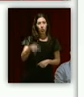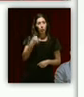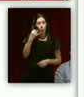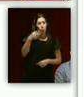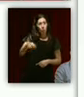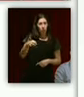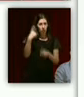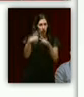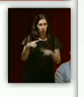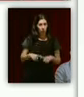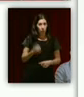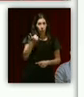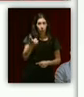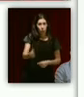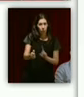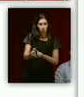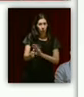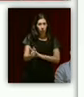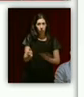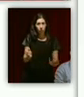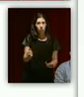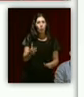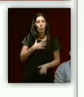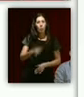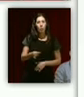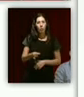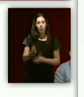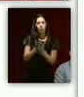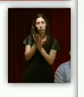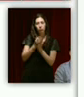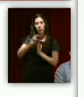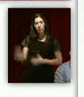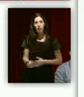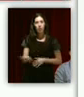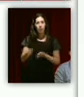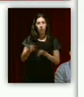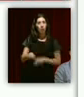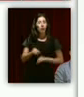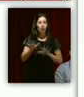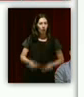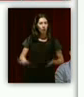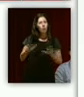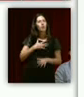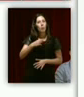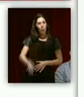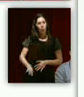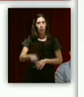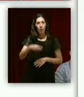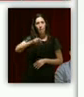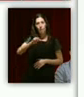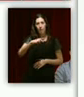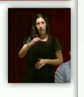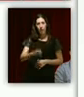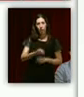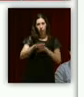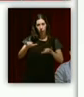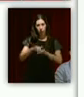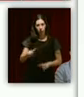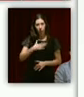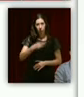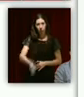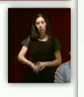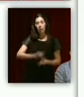with a single element, one single button to choose the option. It's slow, but it can be